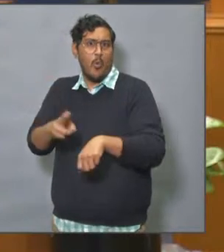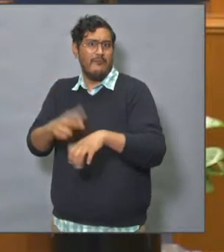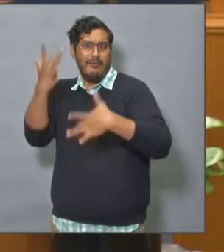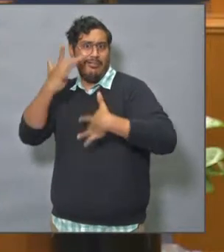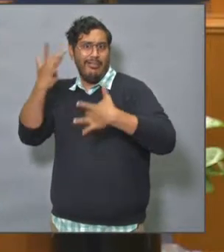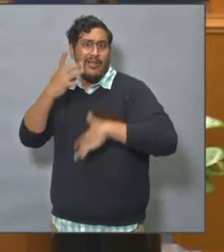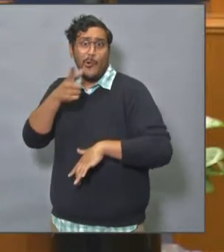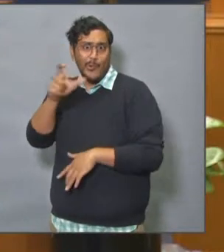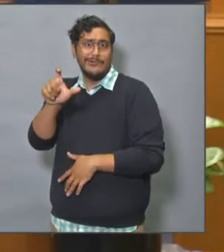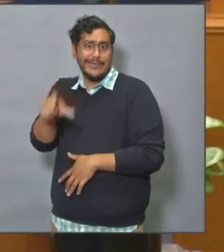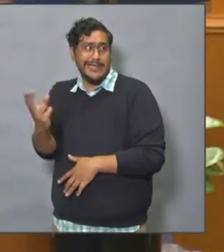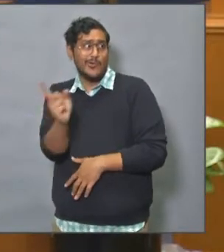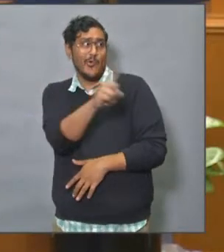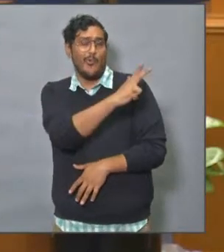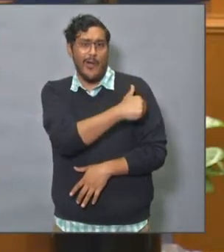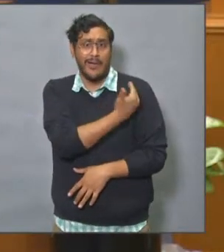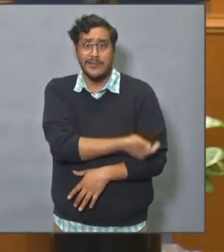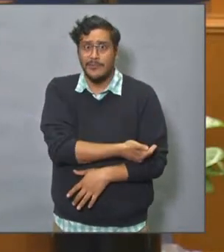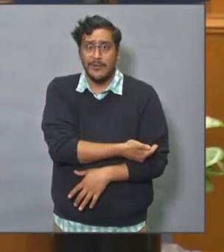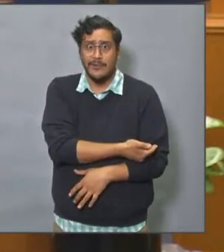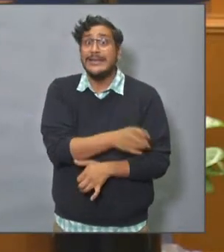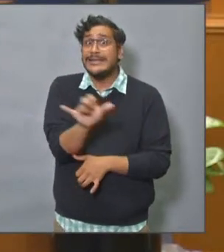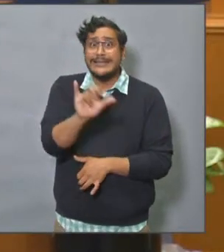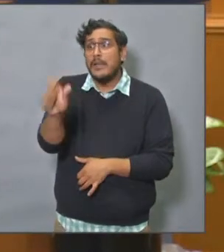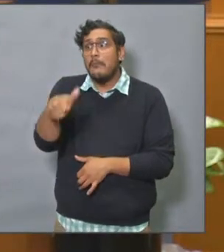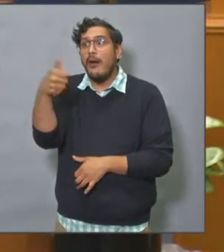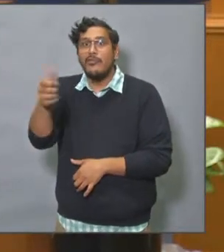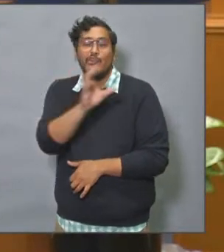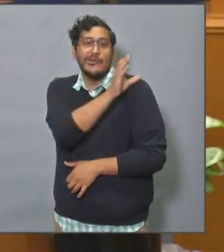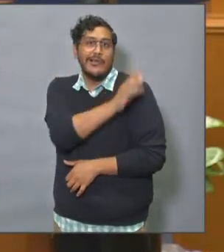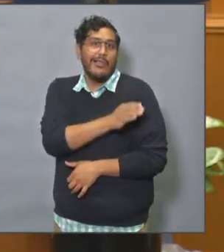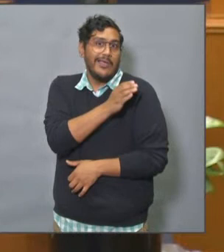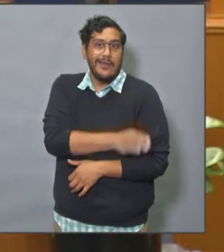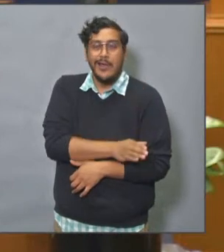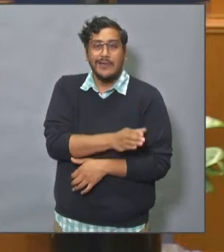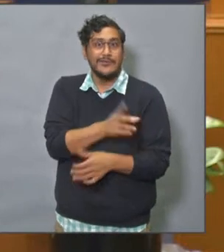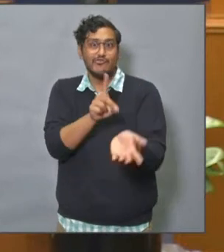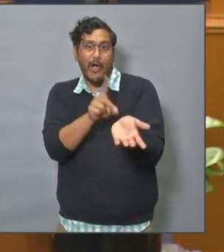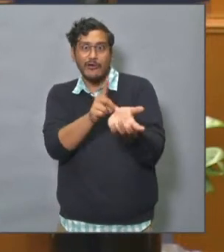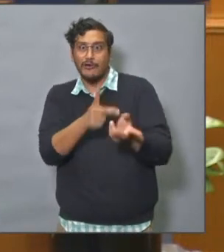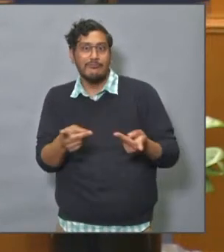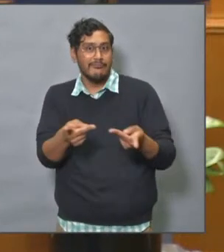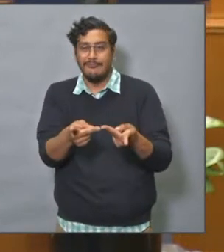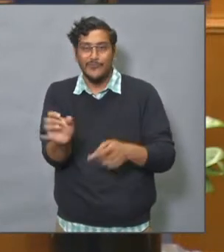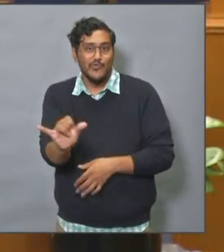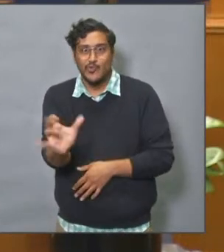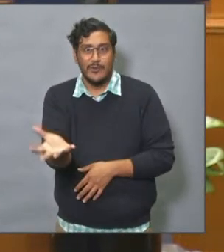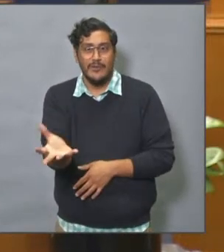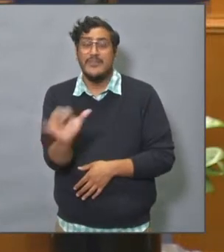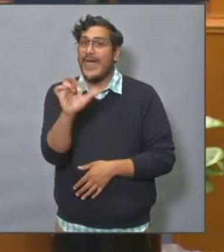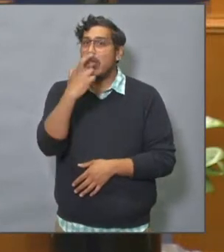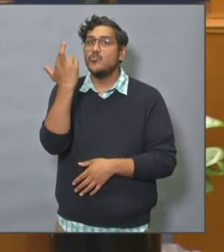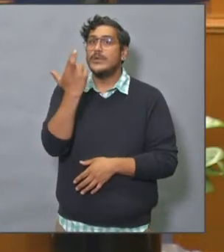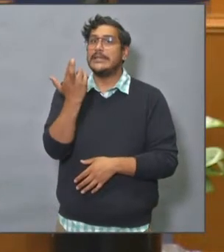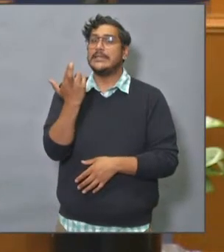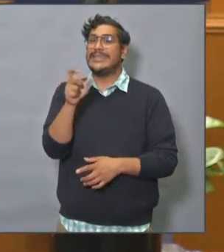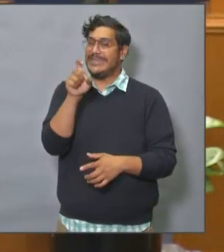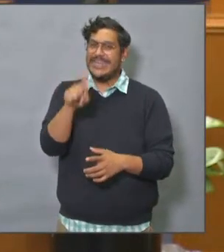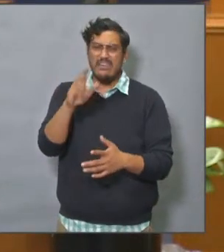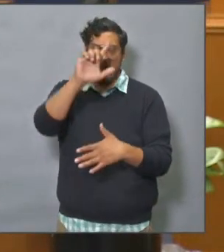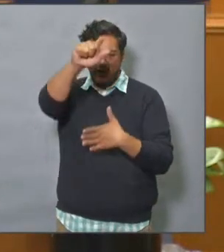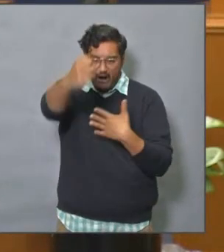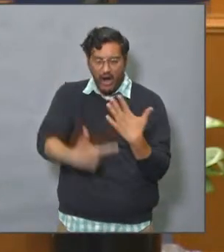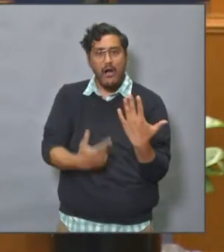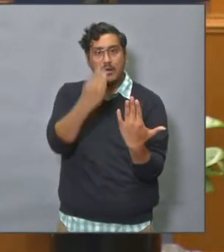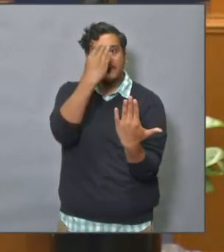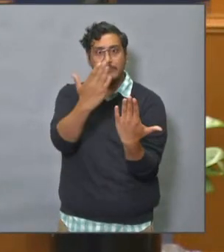hospital setting and in other healthcare facilities as well. And that's why nothing can be off the table. Do we want to go back